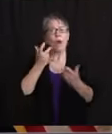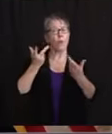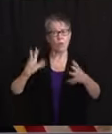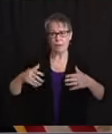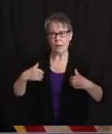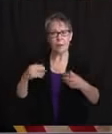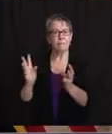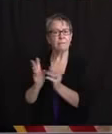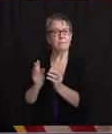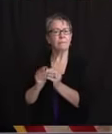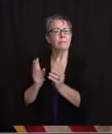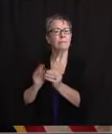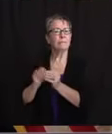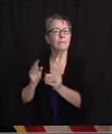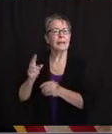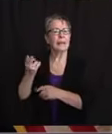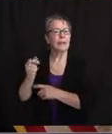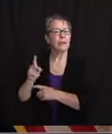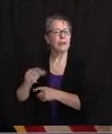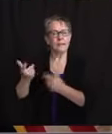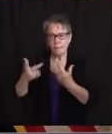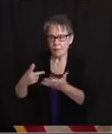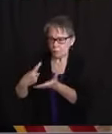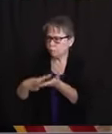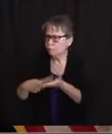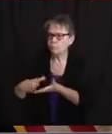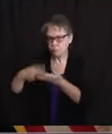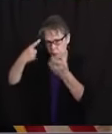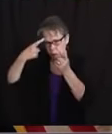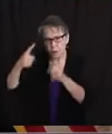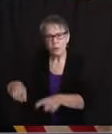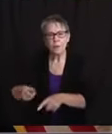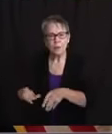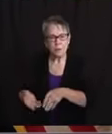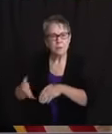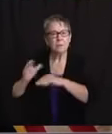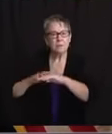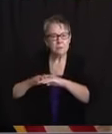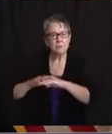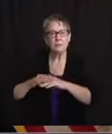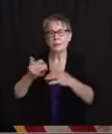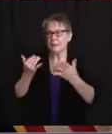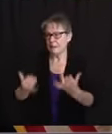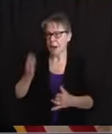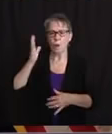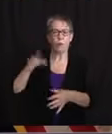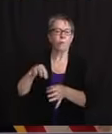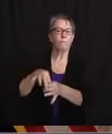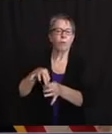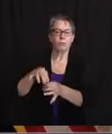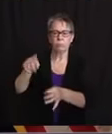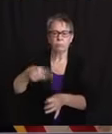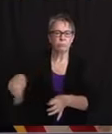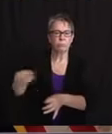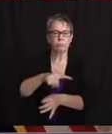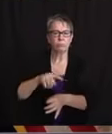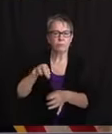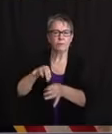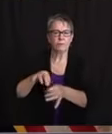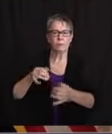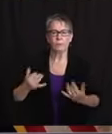were bemoaning the fact, I was listening to it, that they're hurting so badly financially. What do you say to those